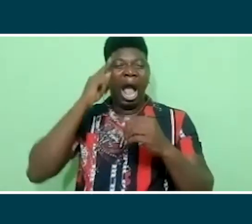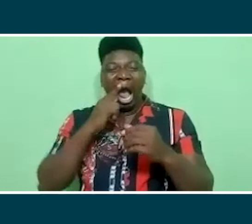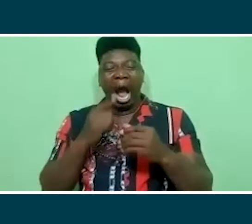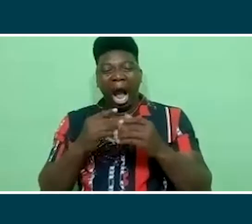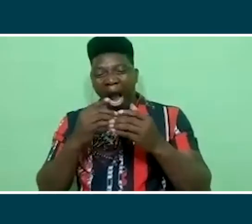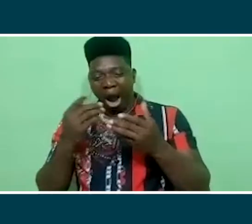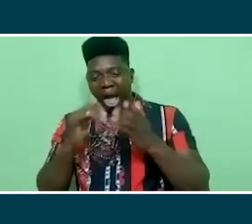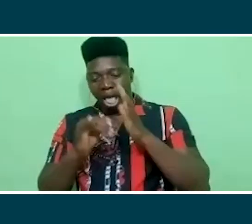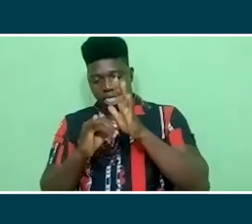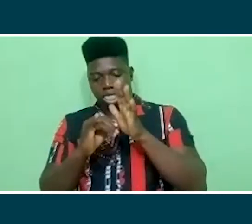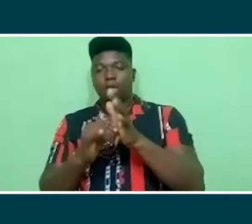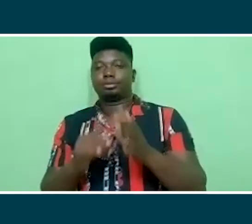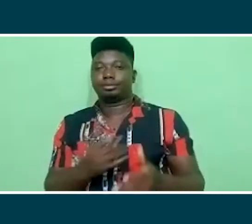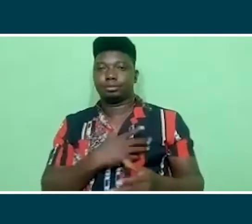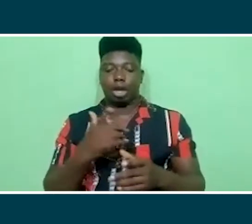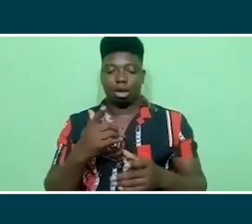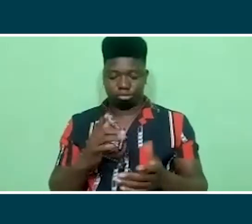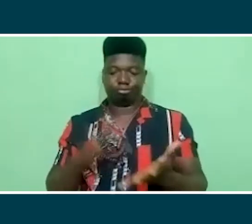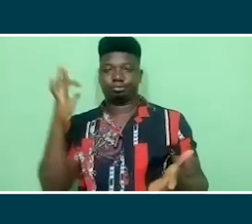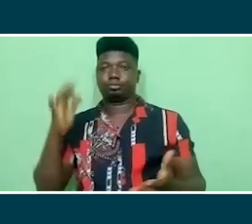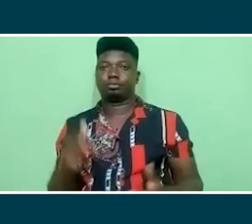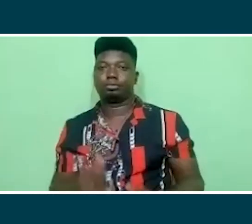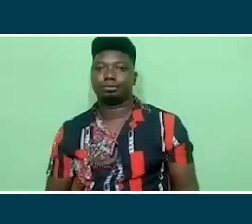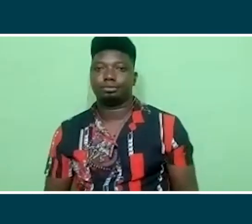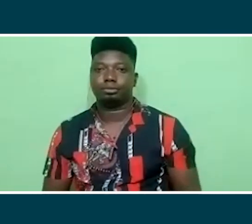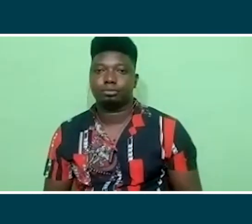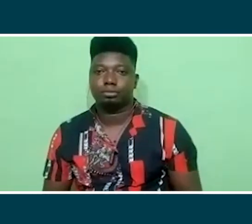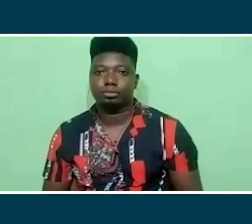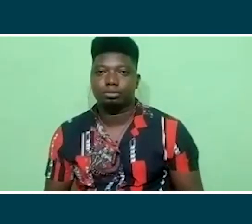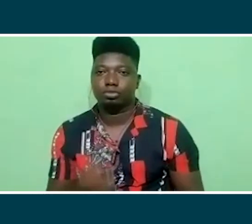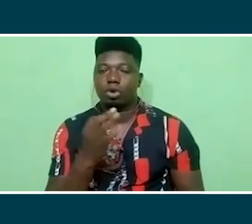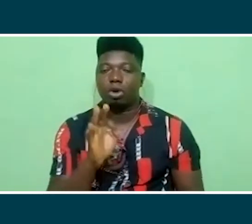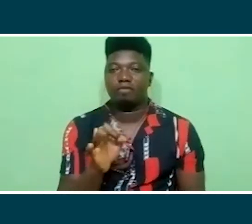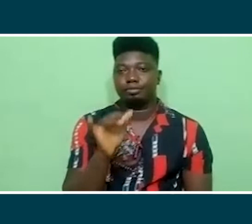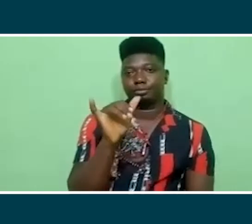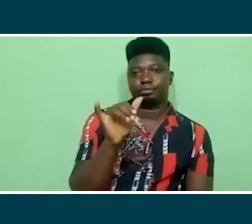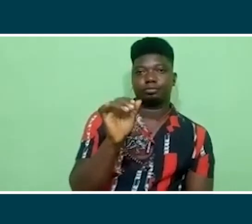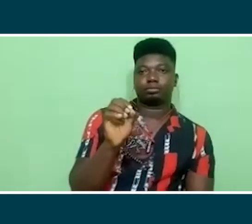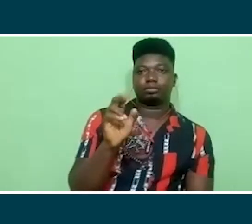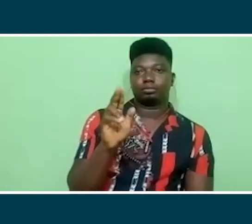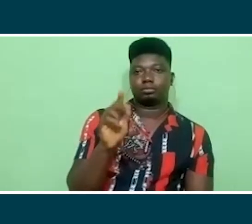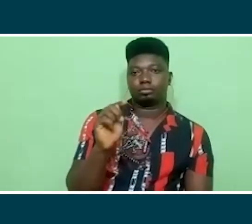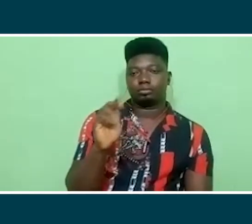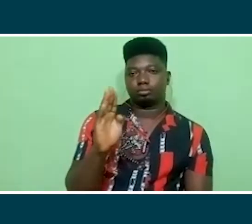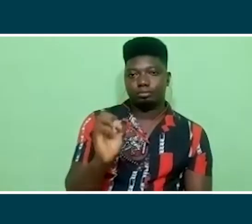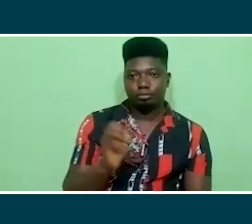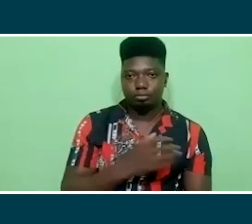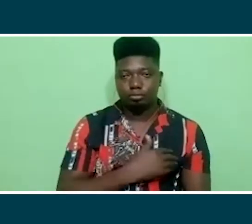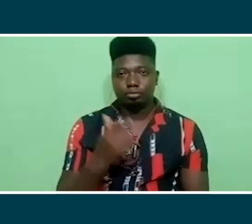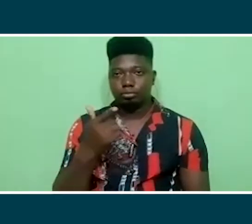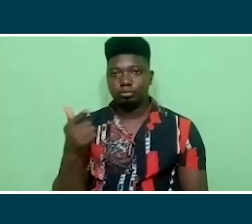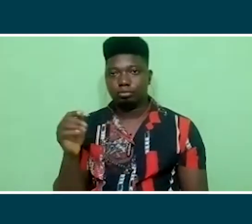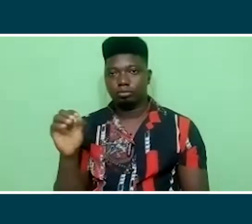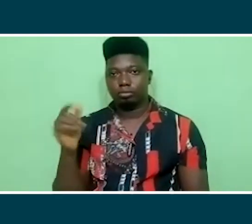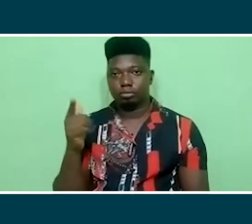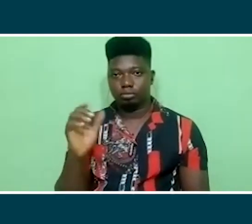takes advantage of YouTube and Google to search things, and he's like 16 years old. That's the boss